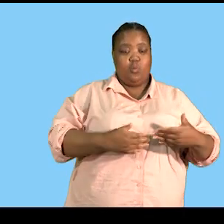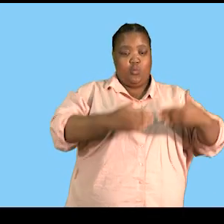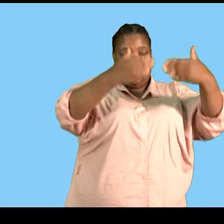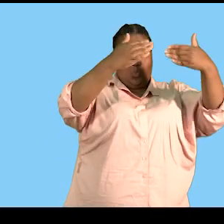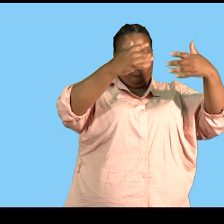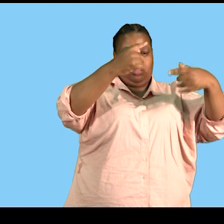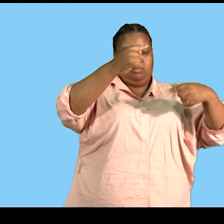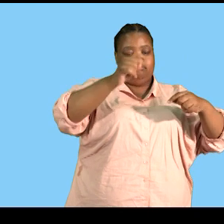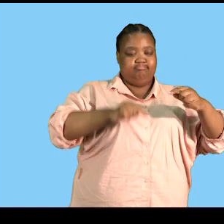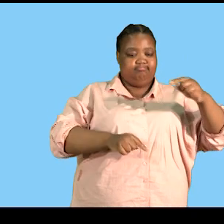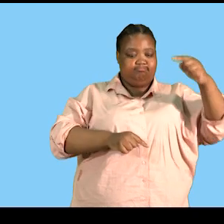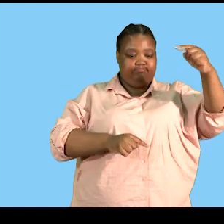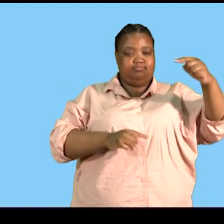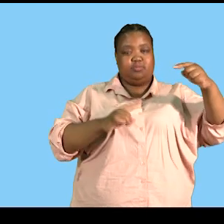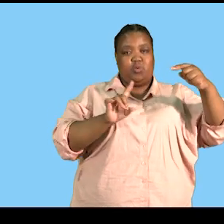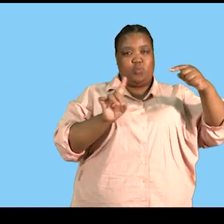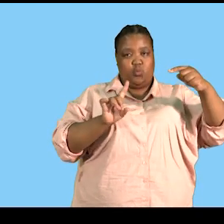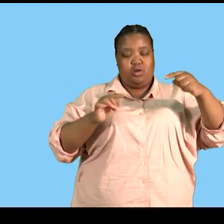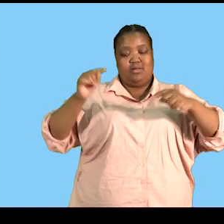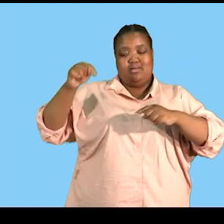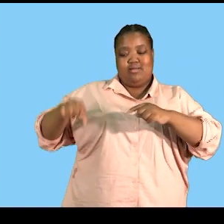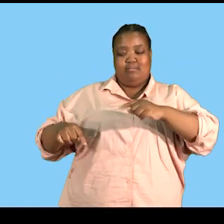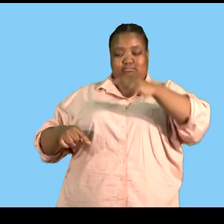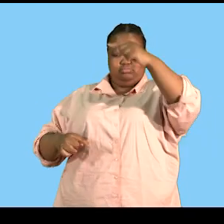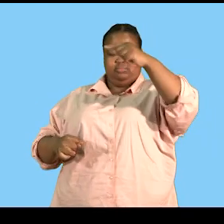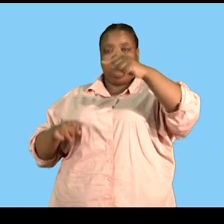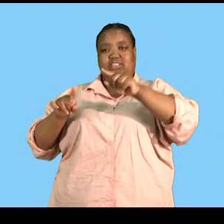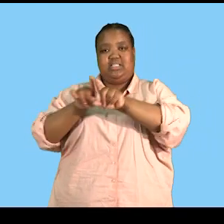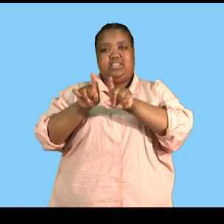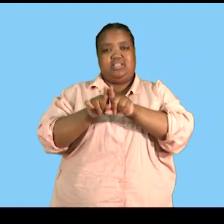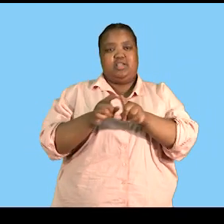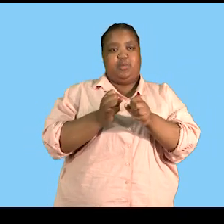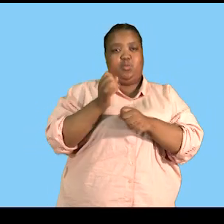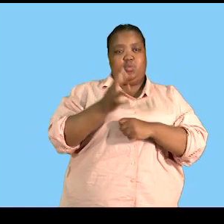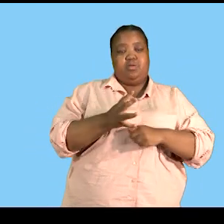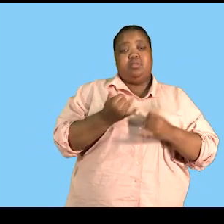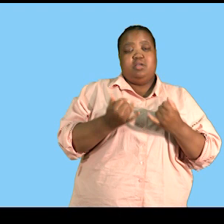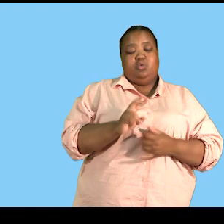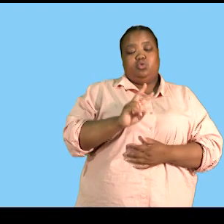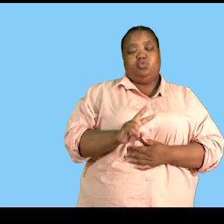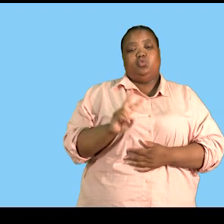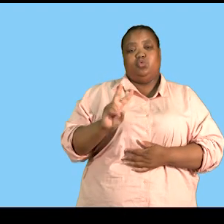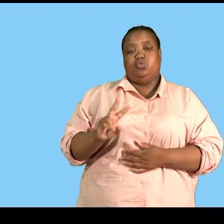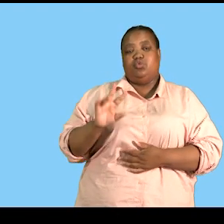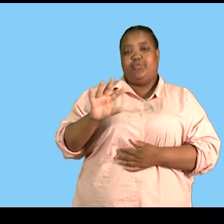and they gave us the distance of this wall, so it's going to be the same there, But now it's going